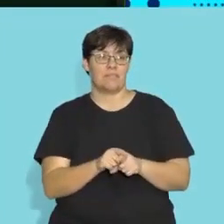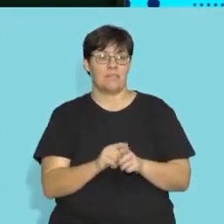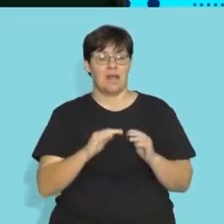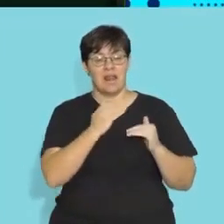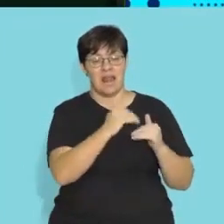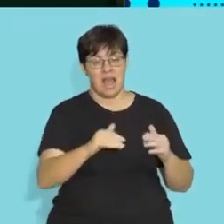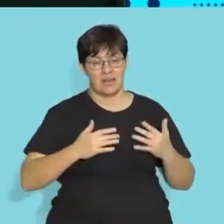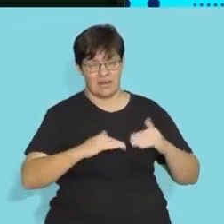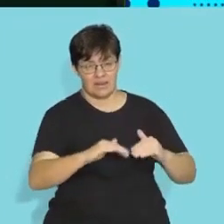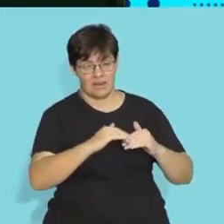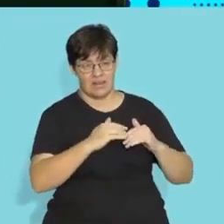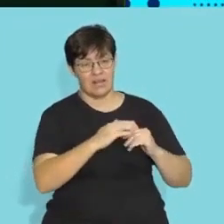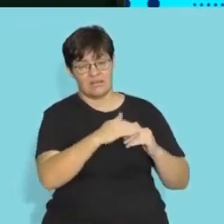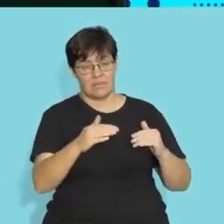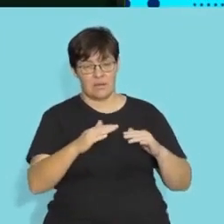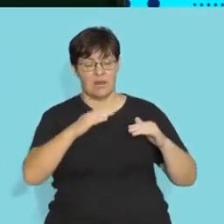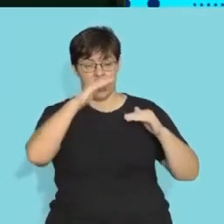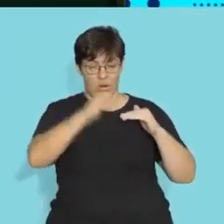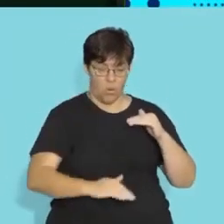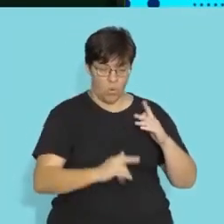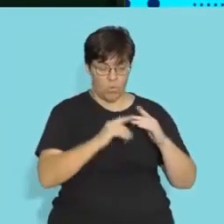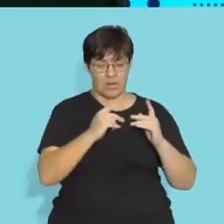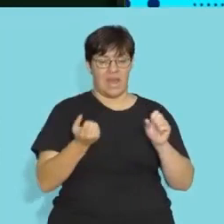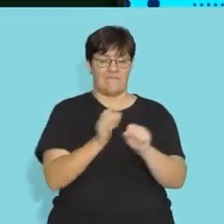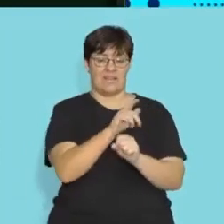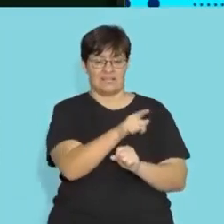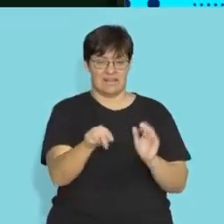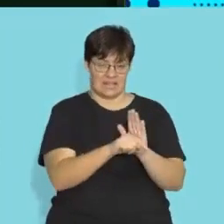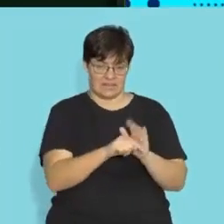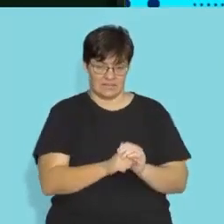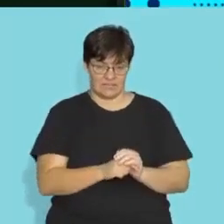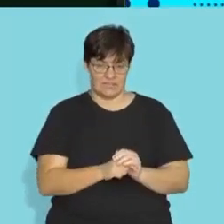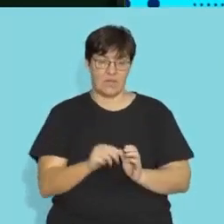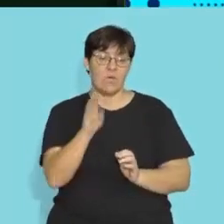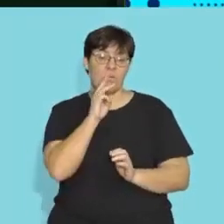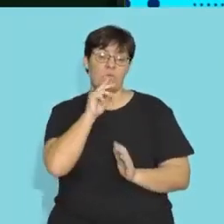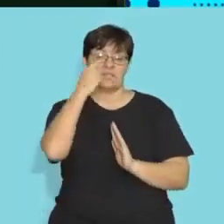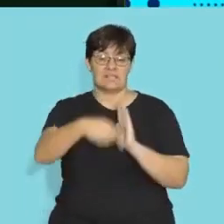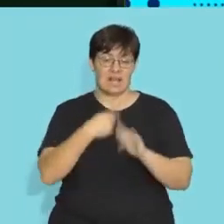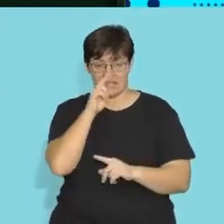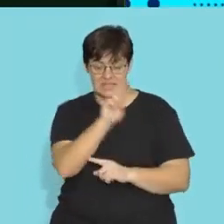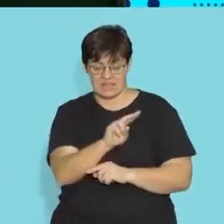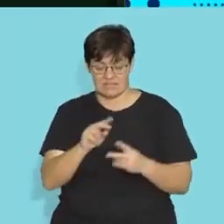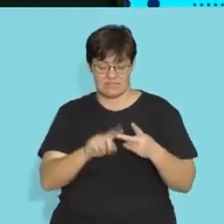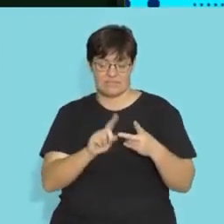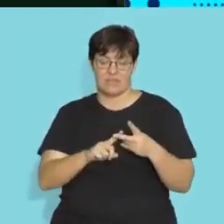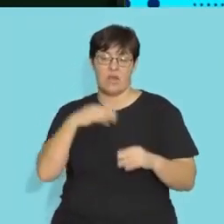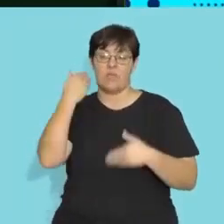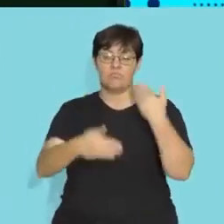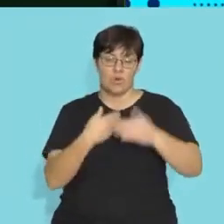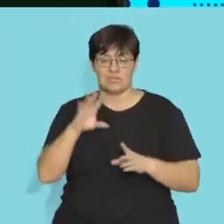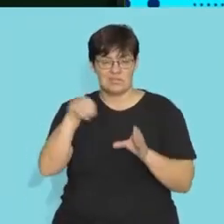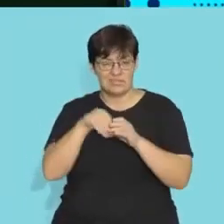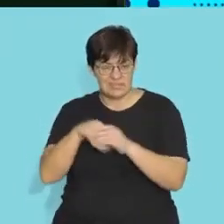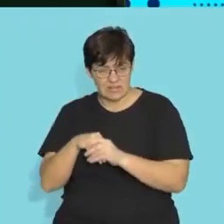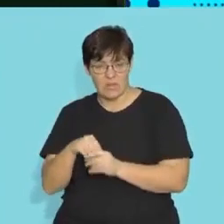affects factors such as the shoreline and other areas that are low-lying. So guys, we've looked at the water cycle,